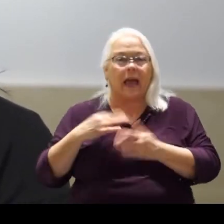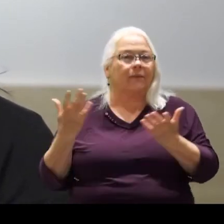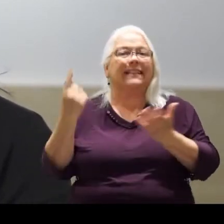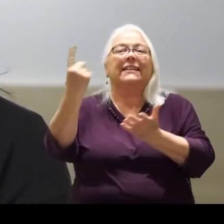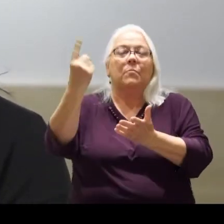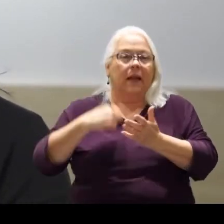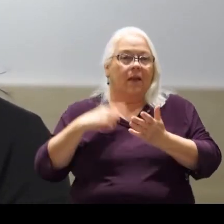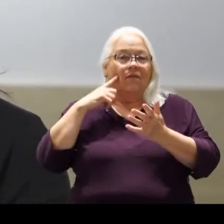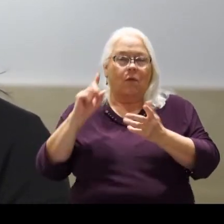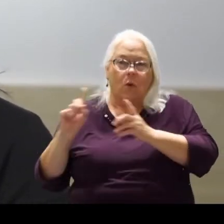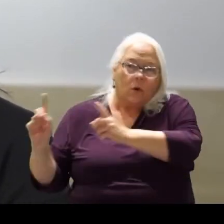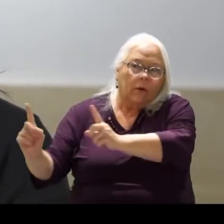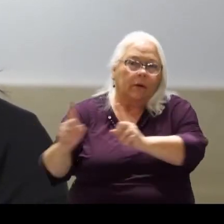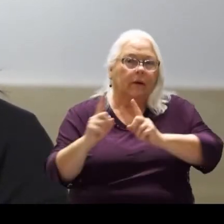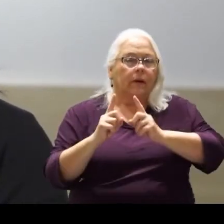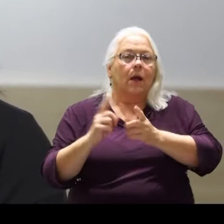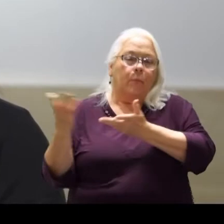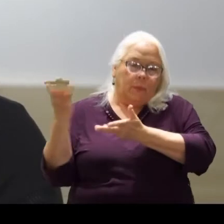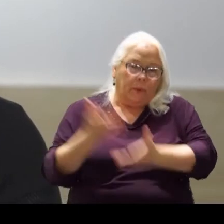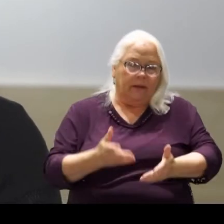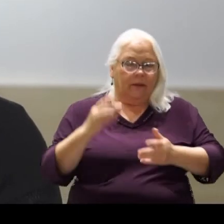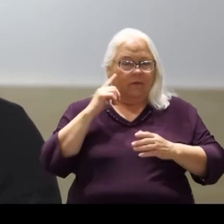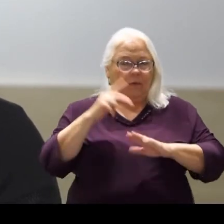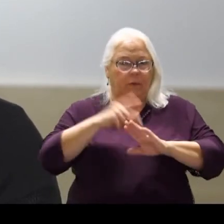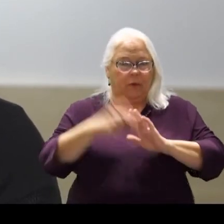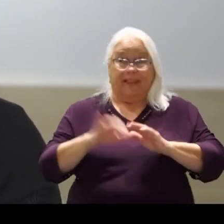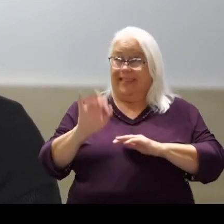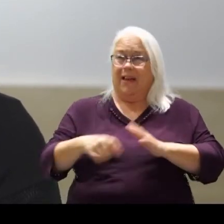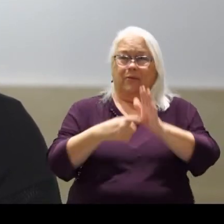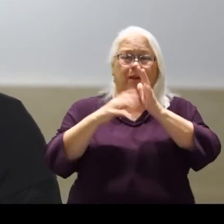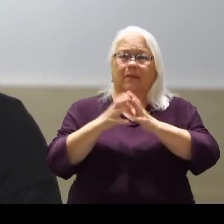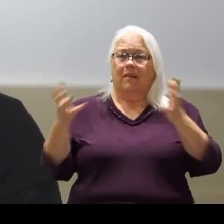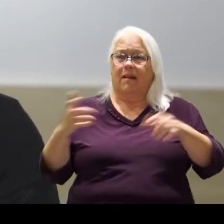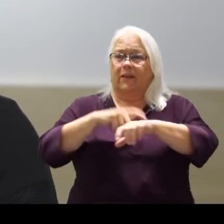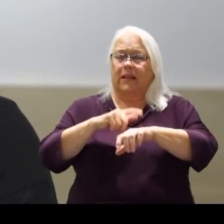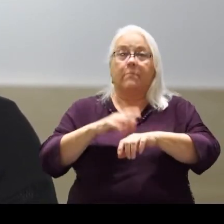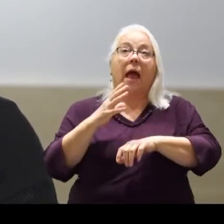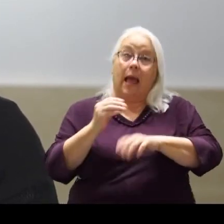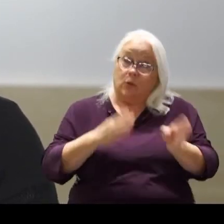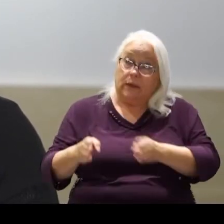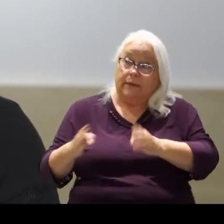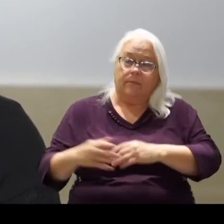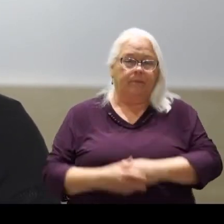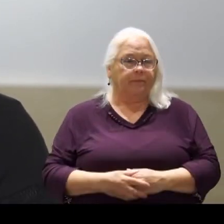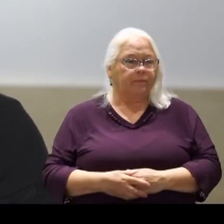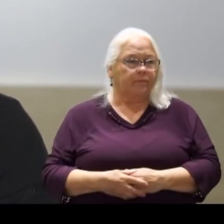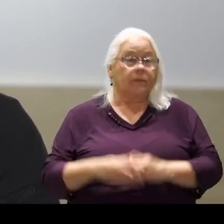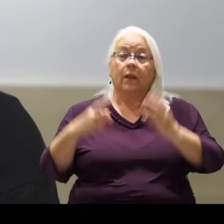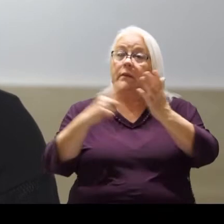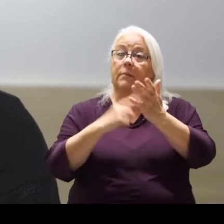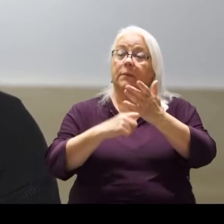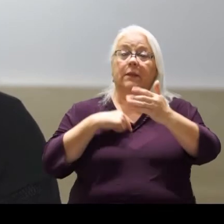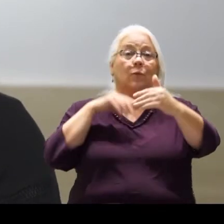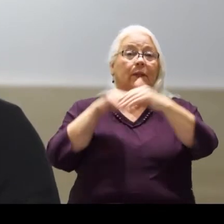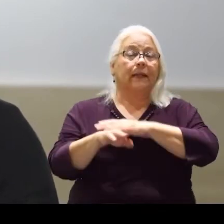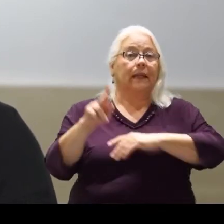member of some kind to come and bring them to the program. So that takes a lot of time and a lot of organization. I